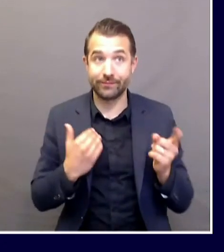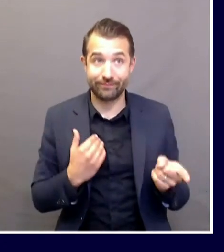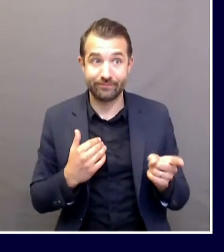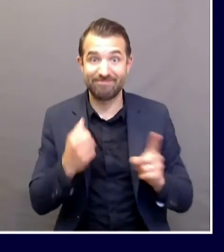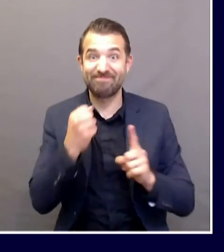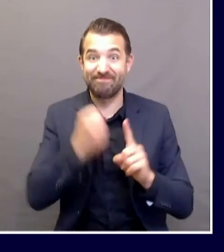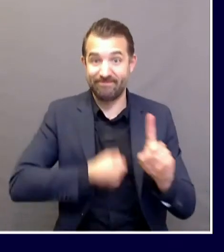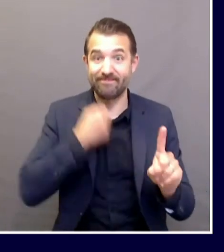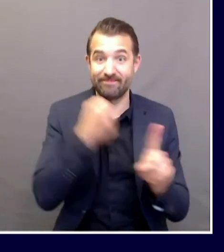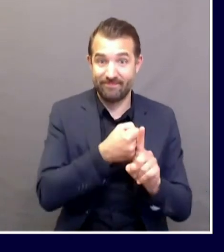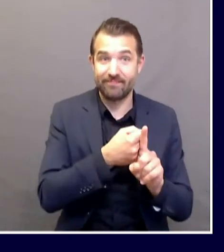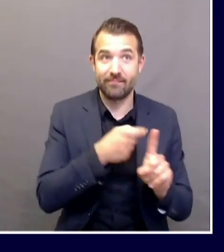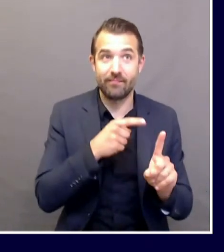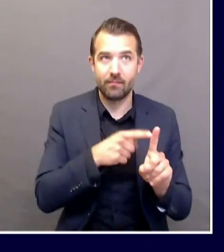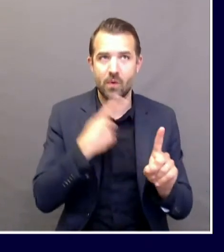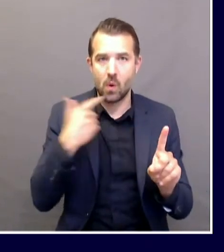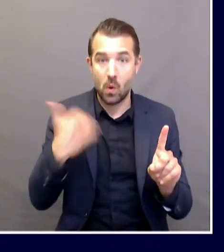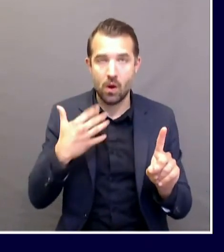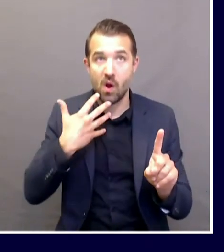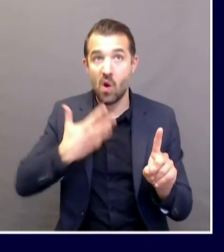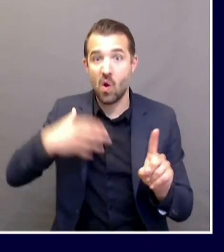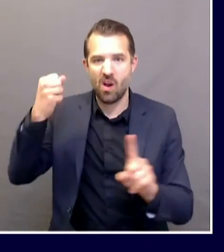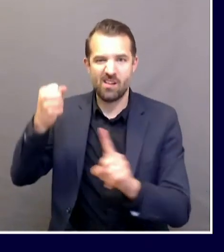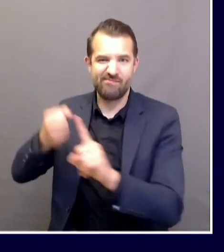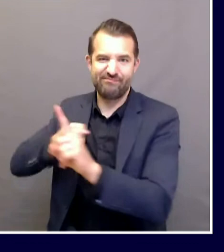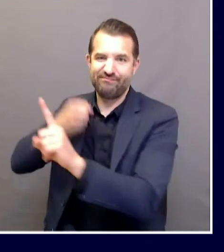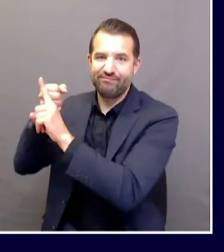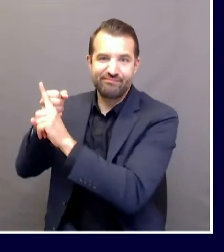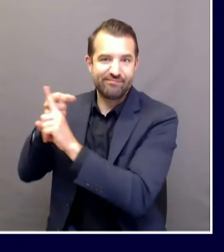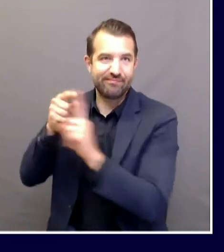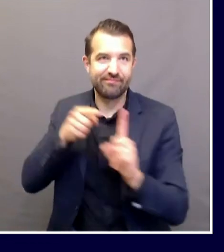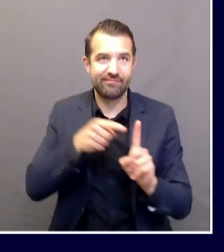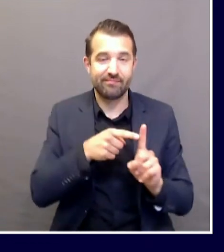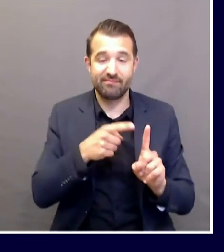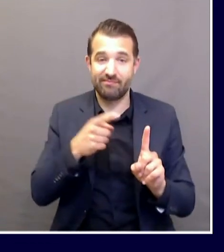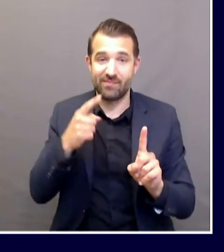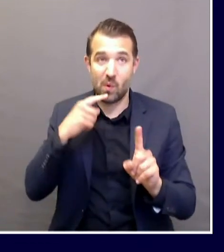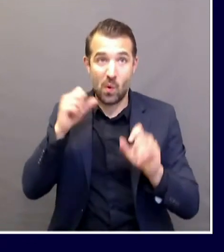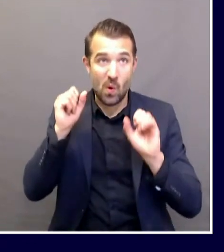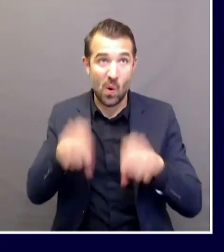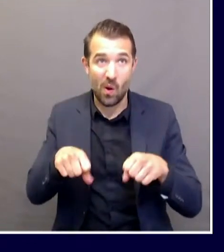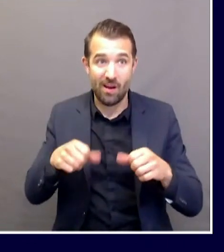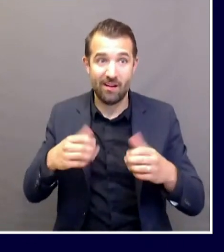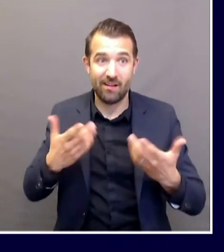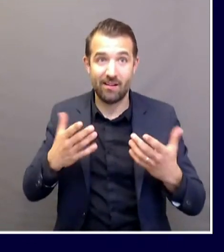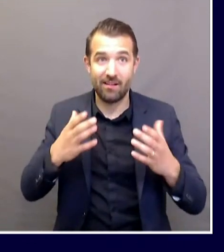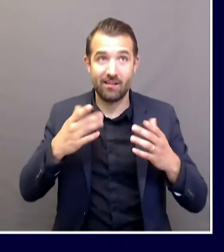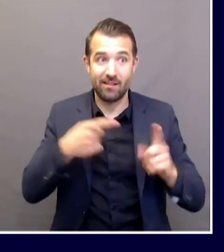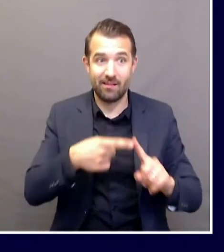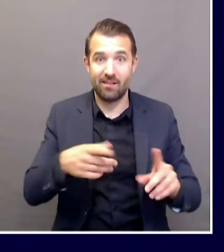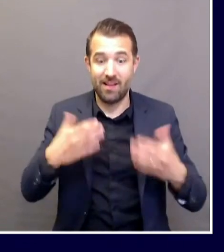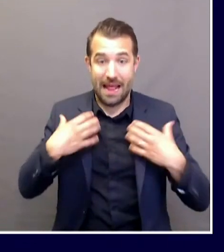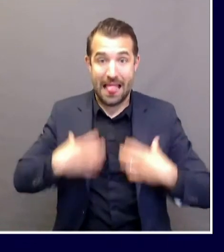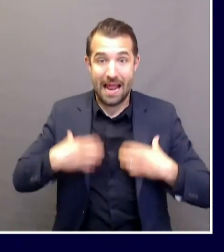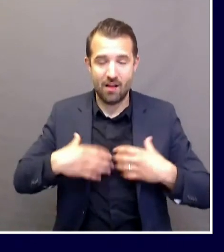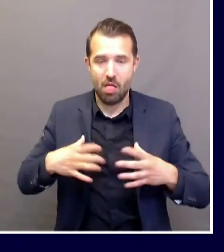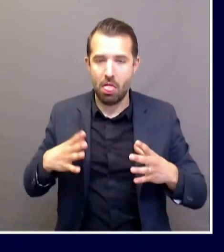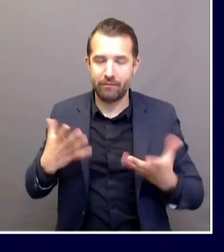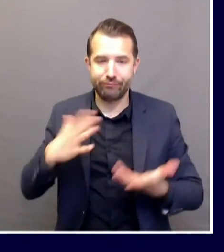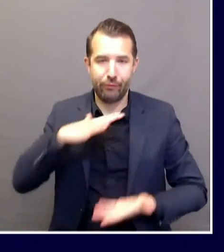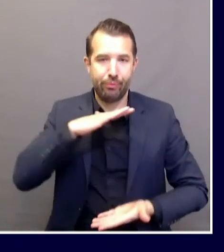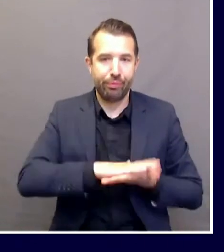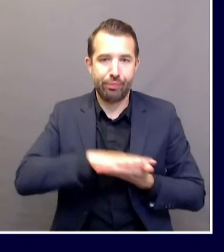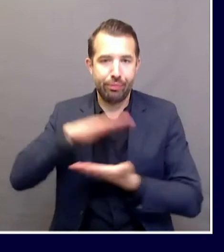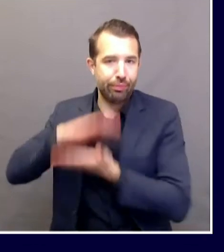of your respiratory system. It can necessitate being in an intensive care unit. It can also, and we haven't really talked about this, have these